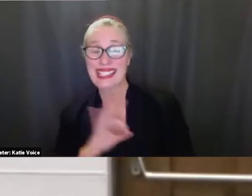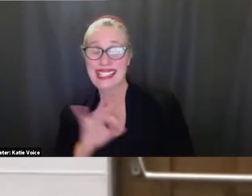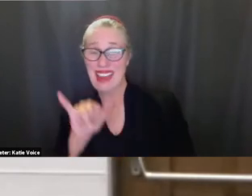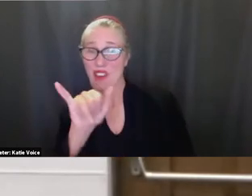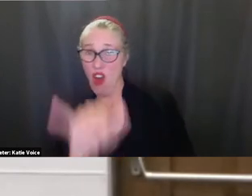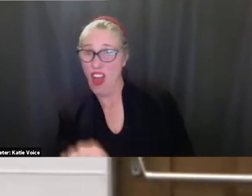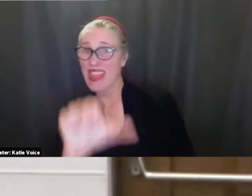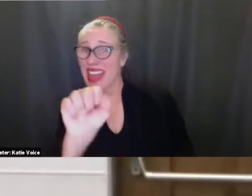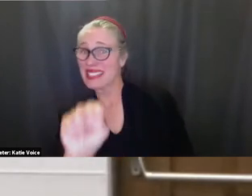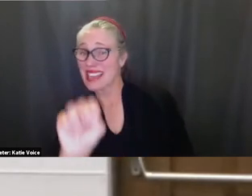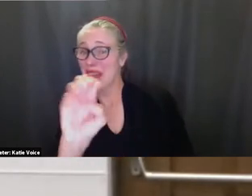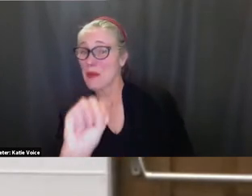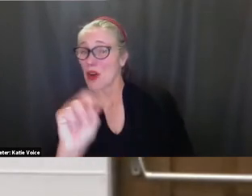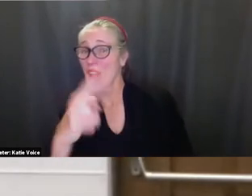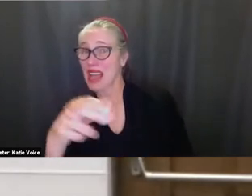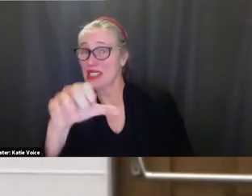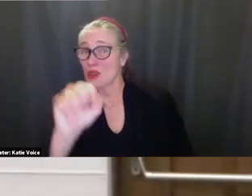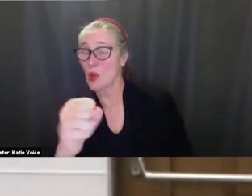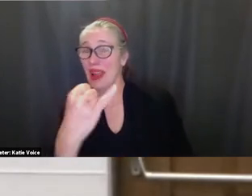each day